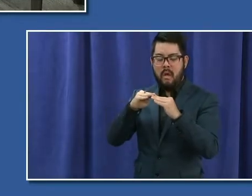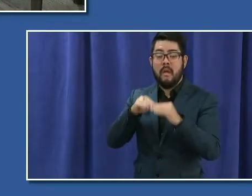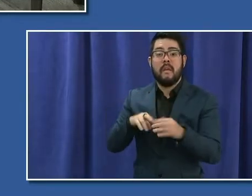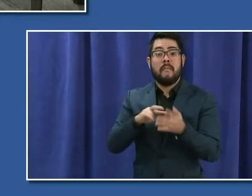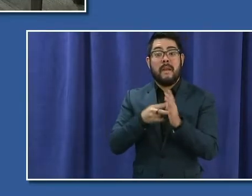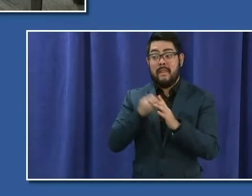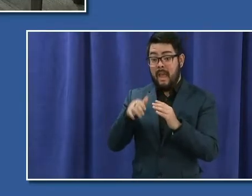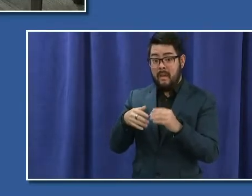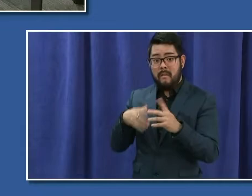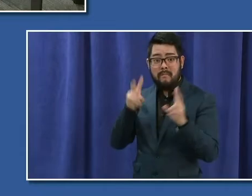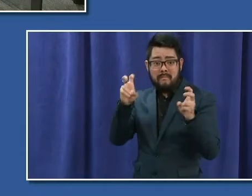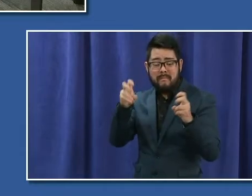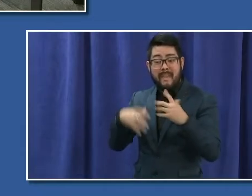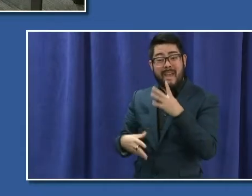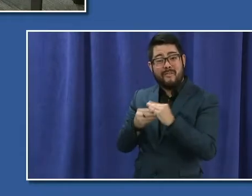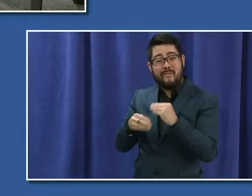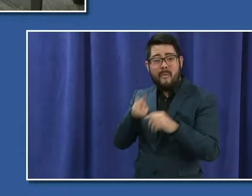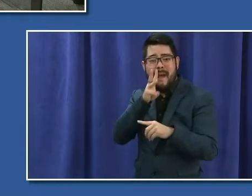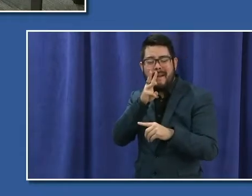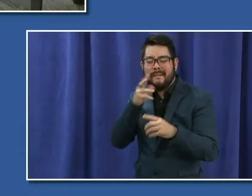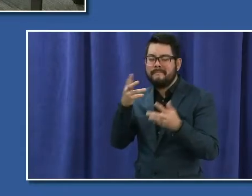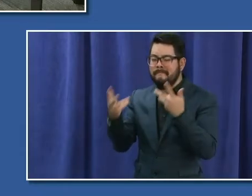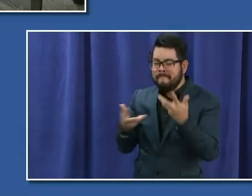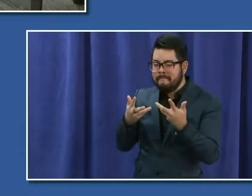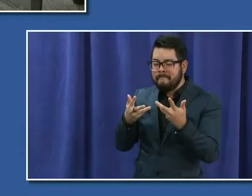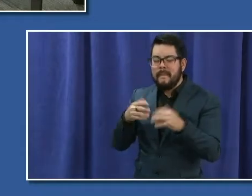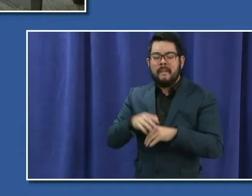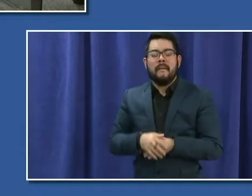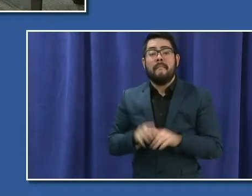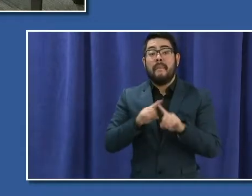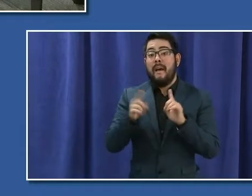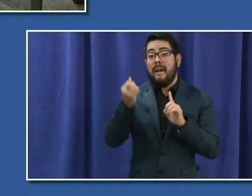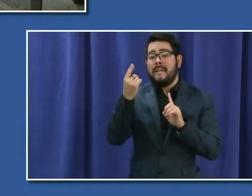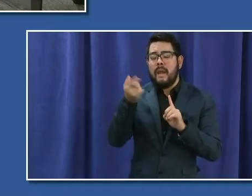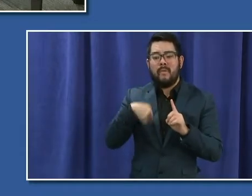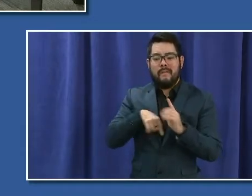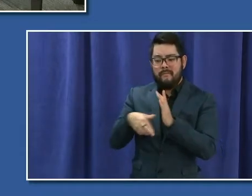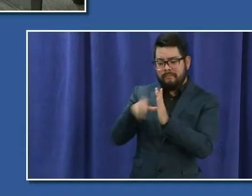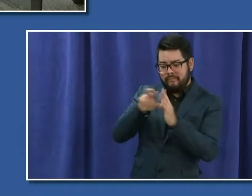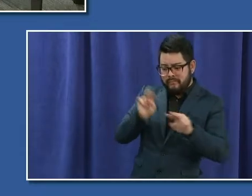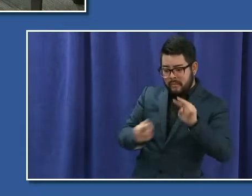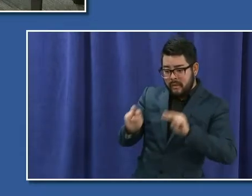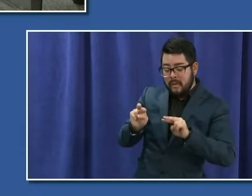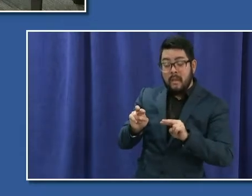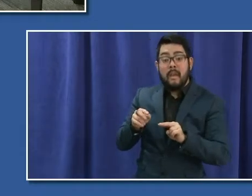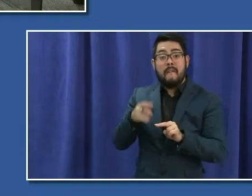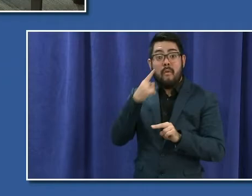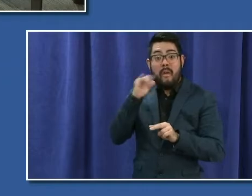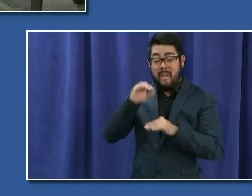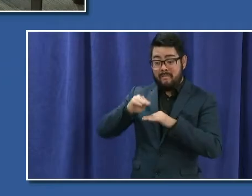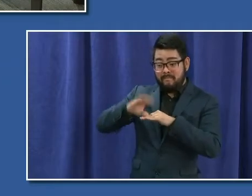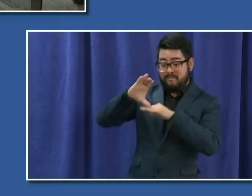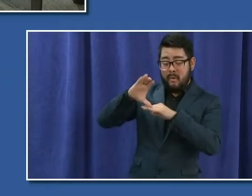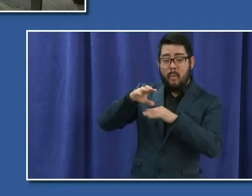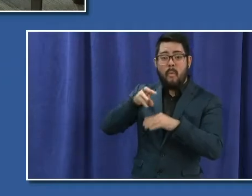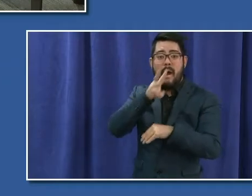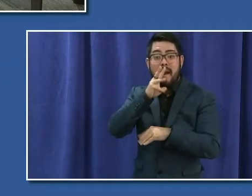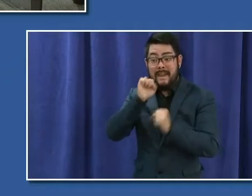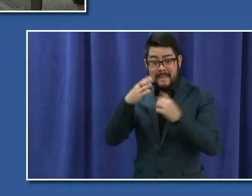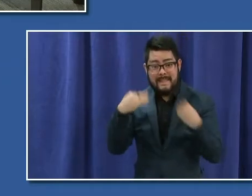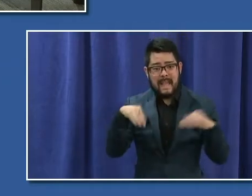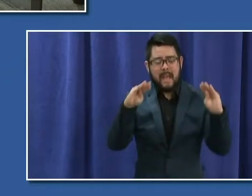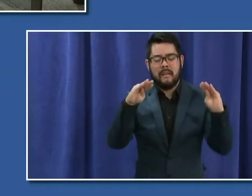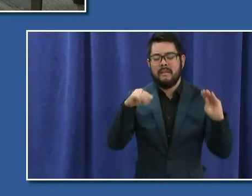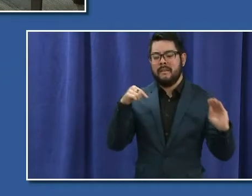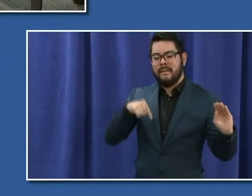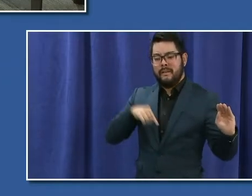That's relative at this point. But what we have looked at is, as far as selling extra water, so Chicago wants